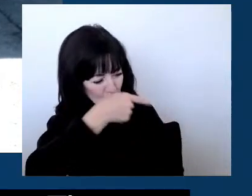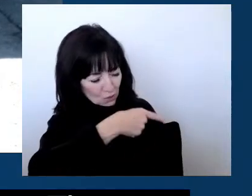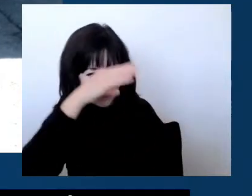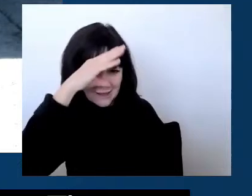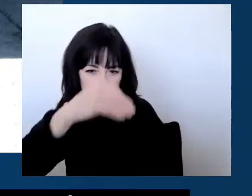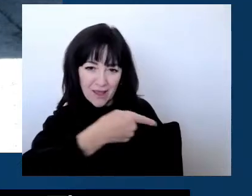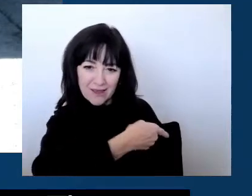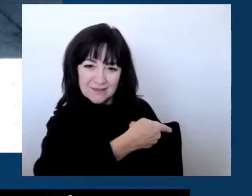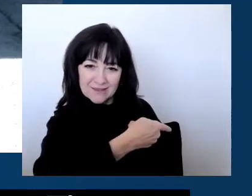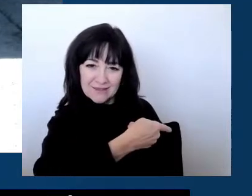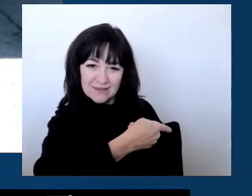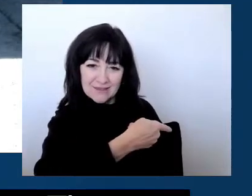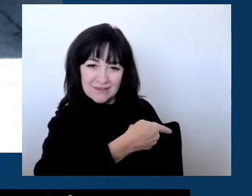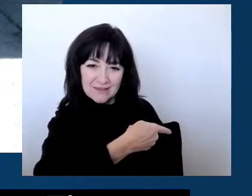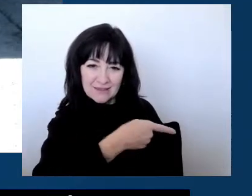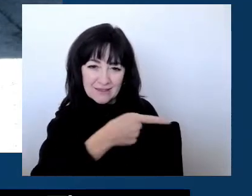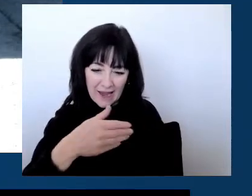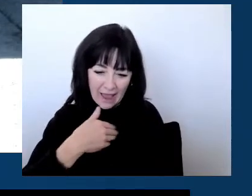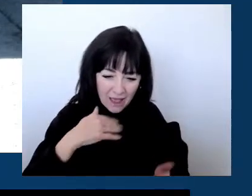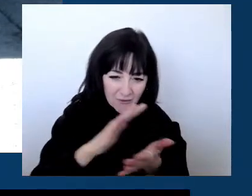right here." And she said, "Do you have the